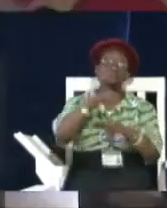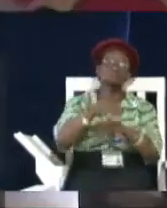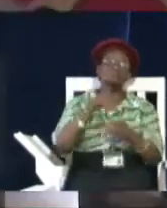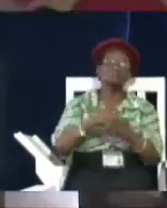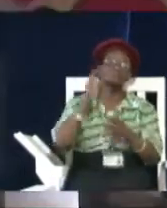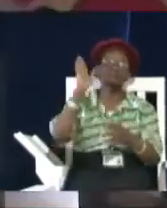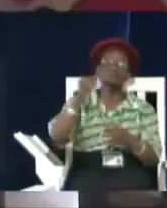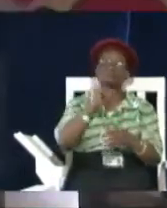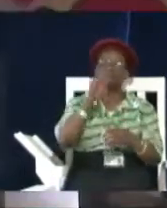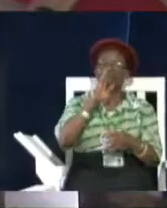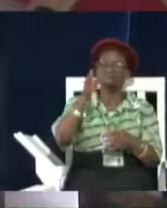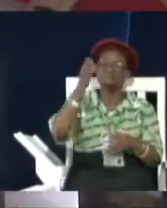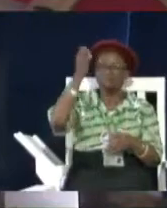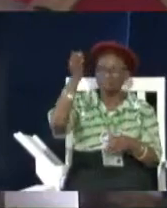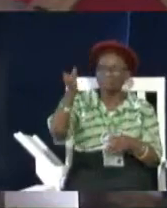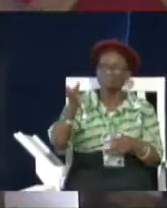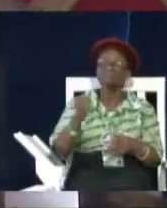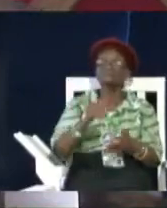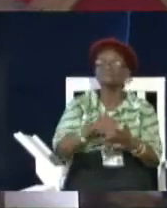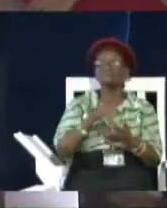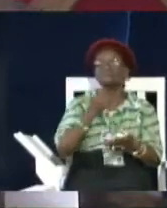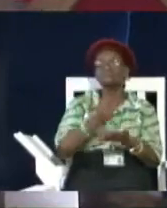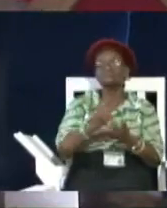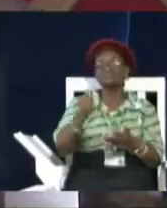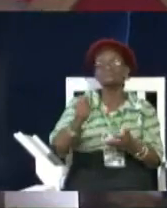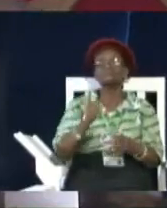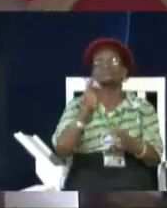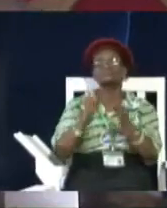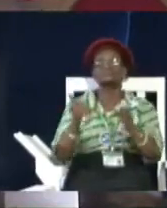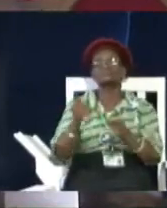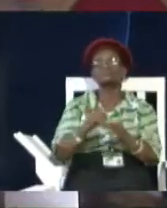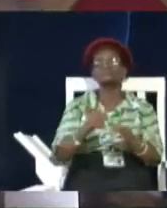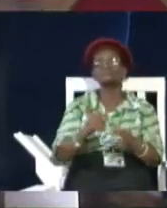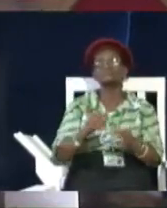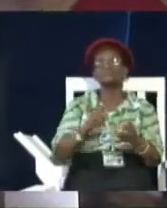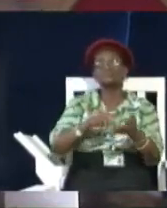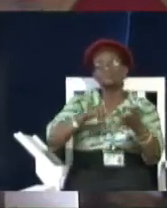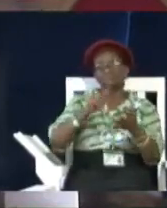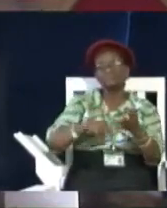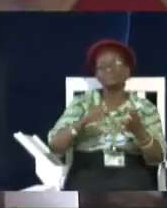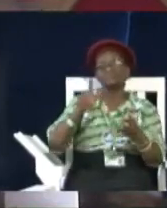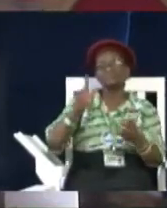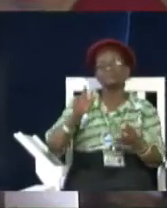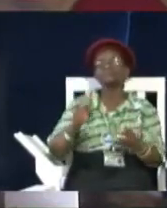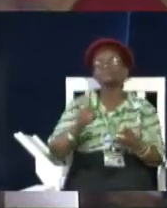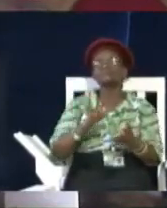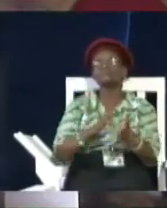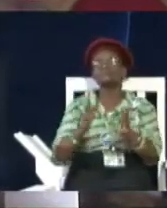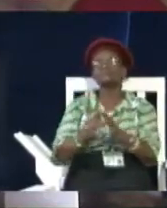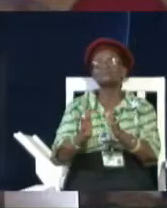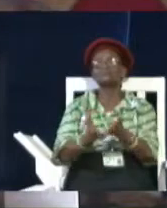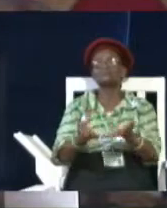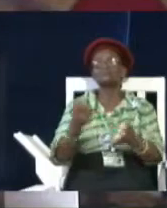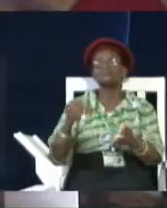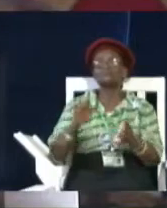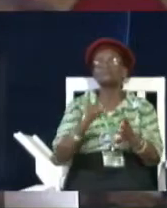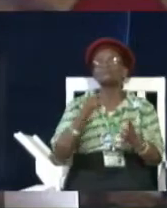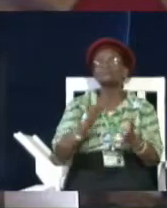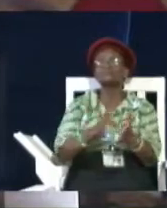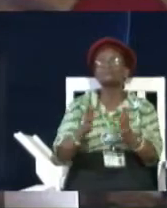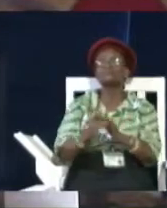If you read Luke chapter 10 from verse 30 to 37, the Bible tells us the story of the Good Samaritan